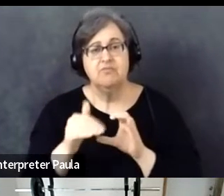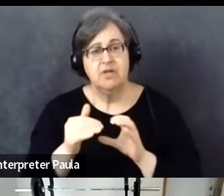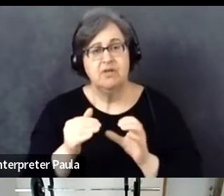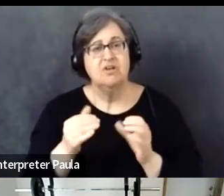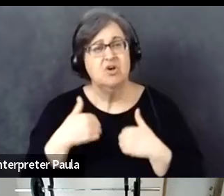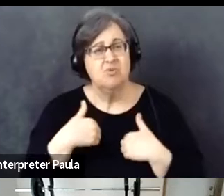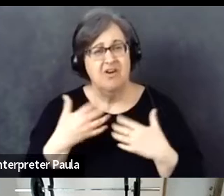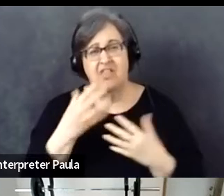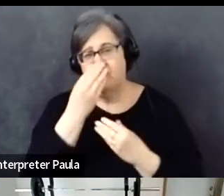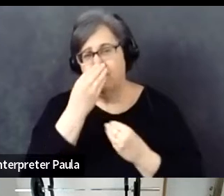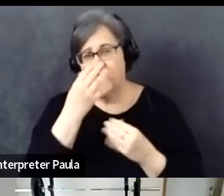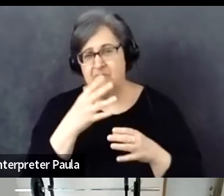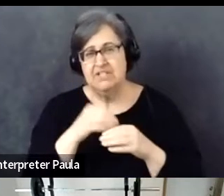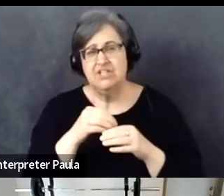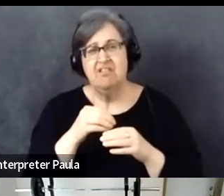of material in there.